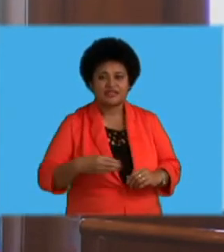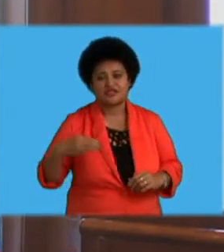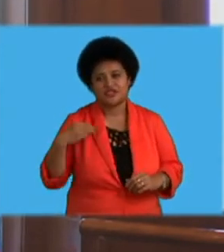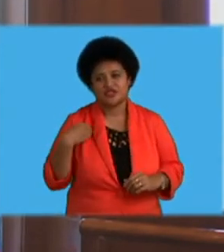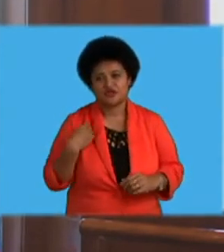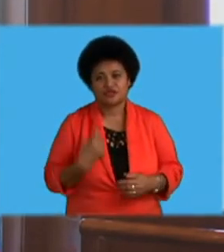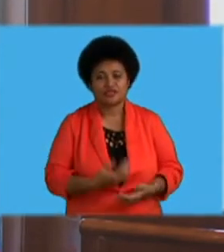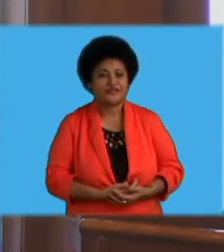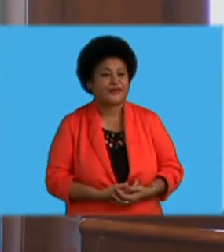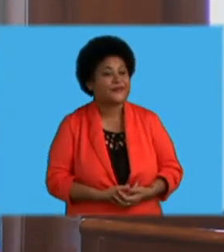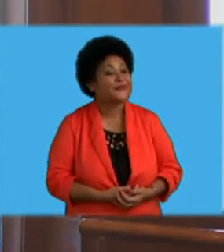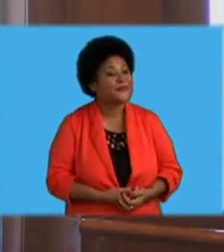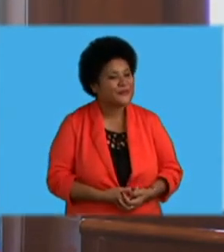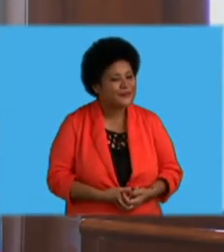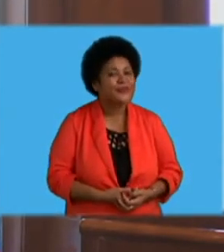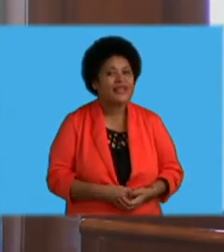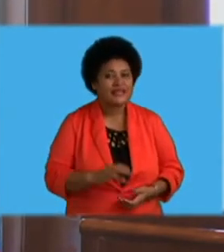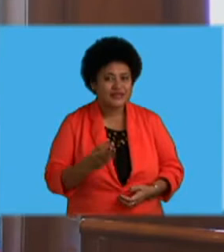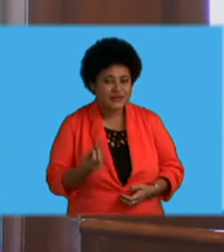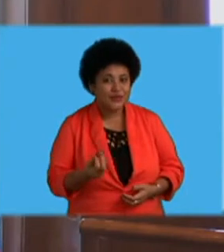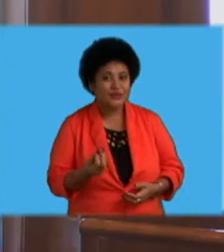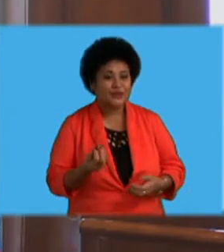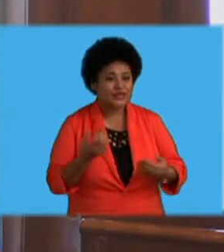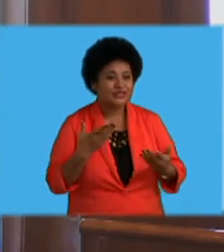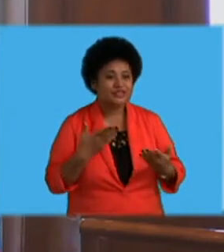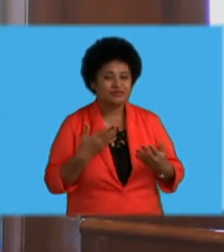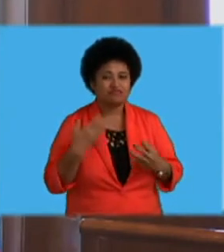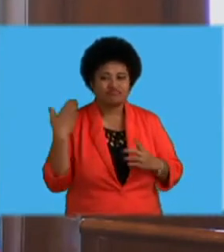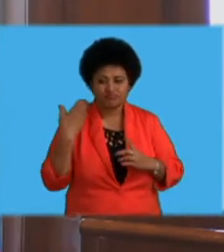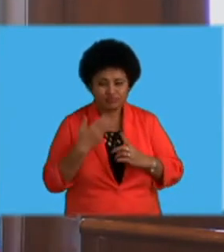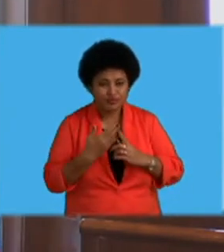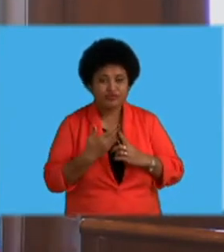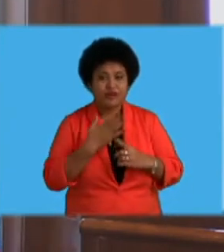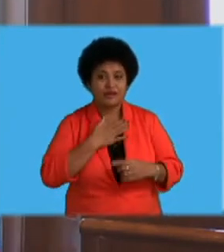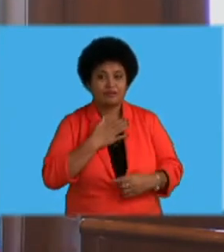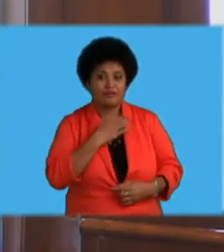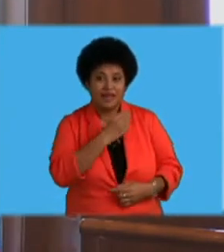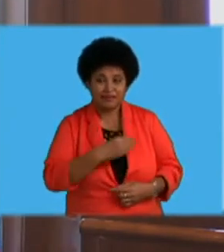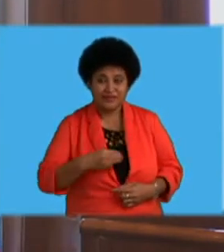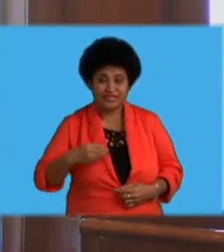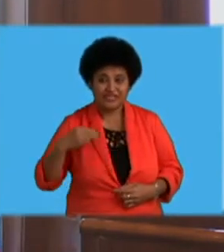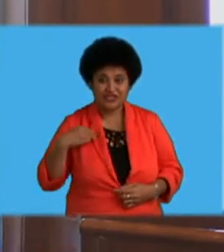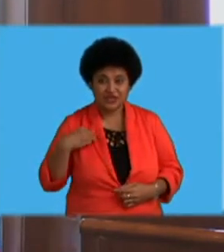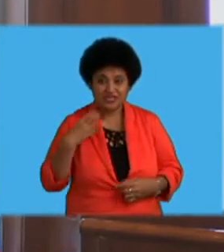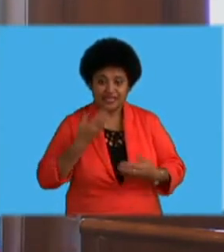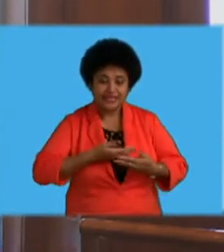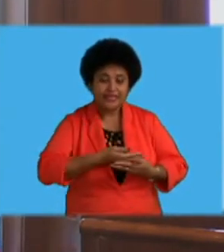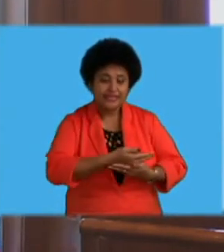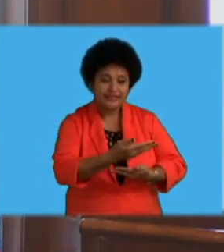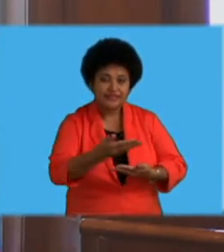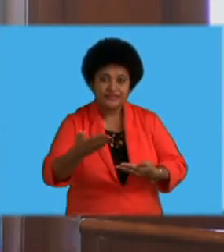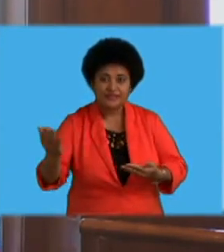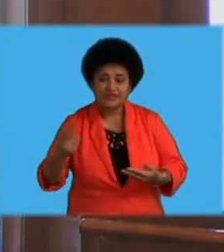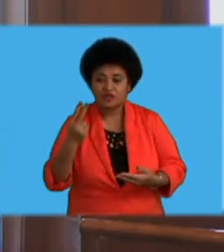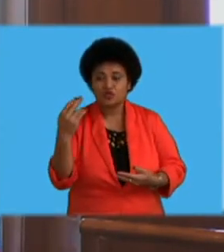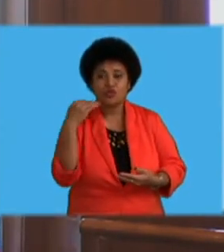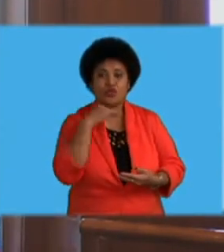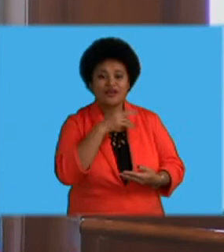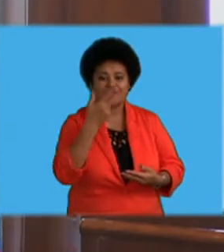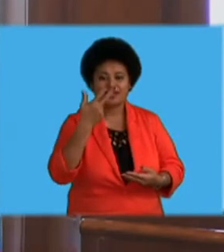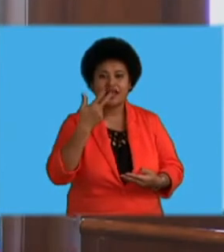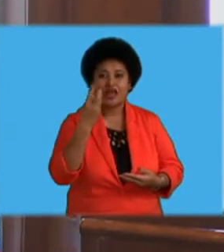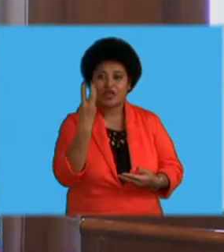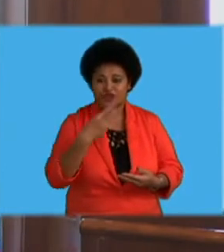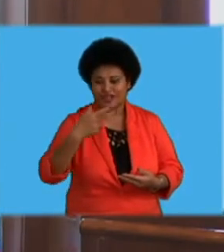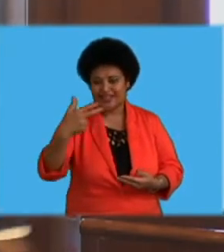lands. Honourable Deputy Speaker, to date the Ministry has issued 238 approval notices regularising